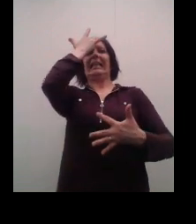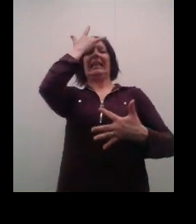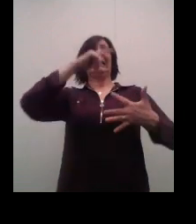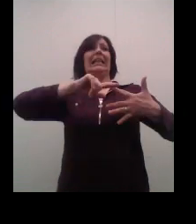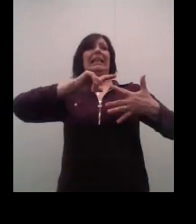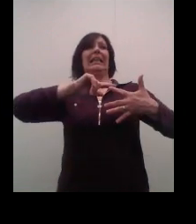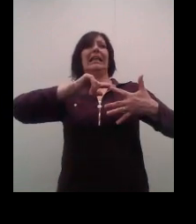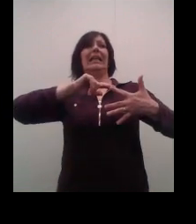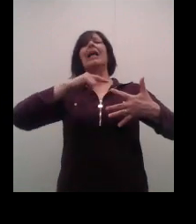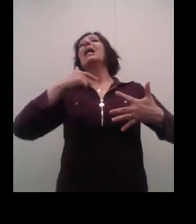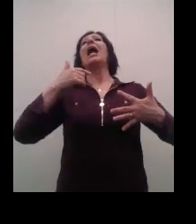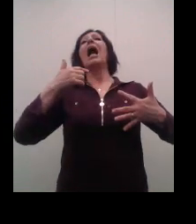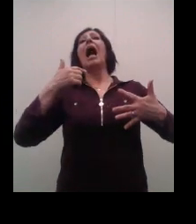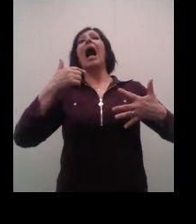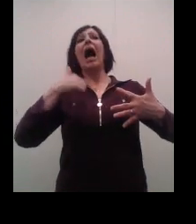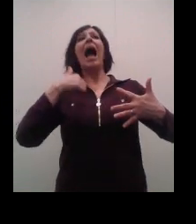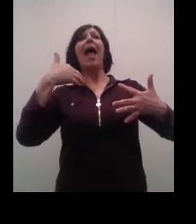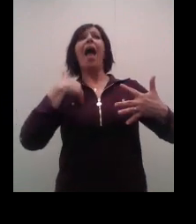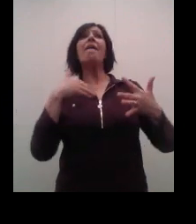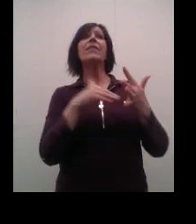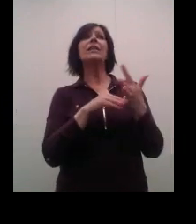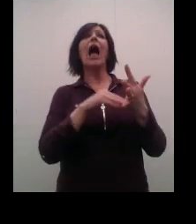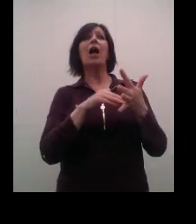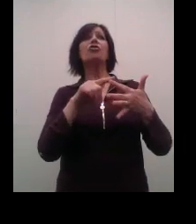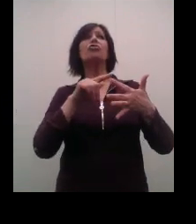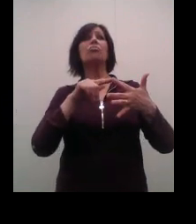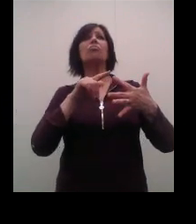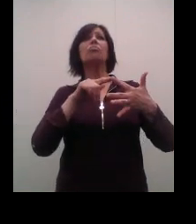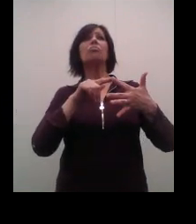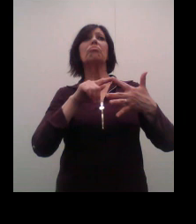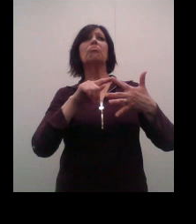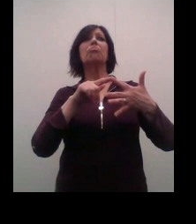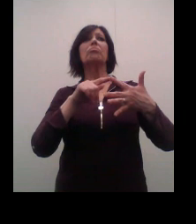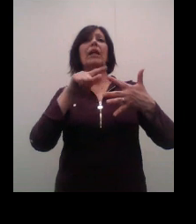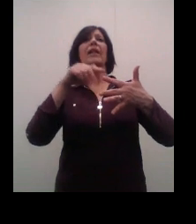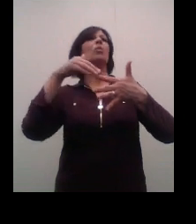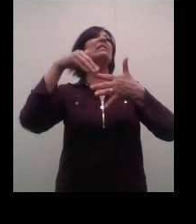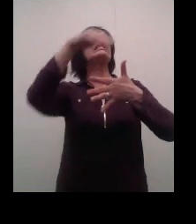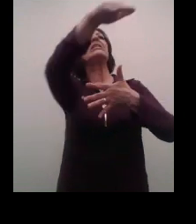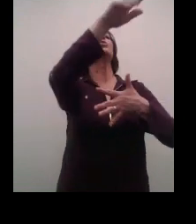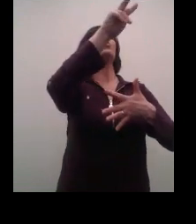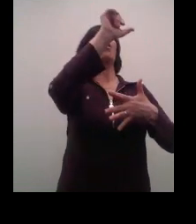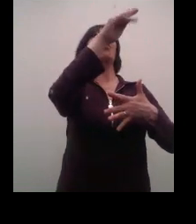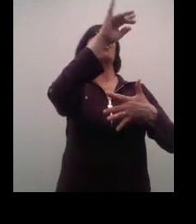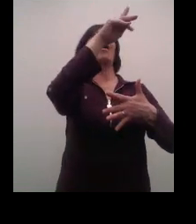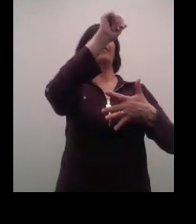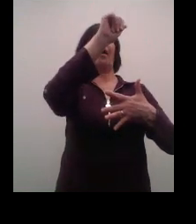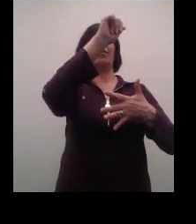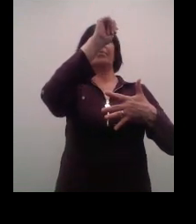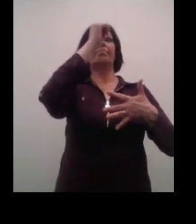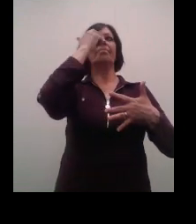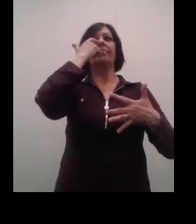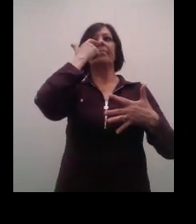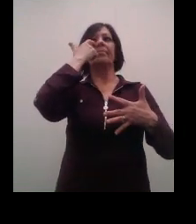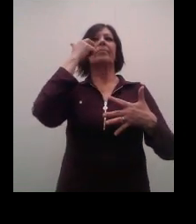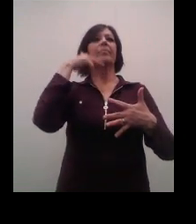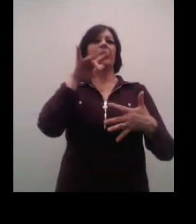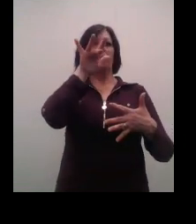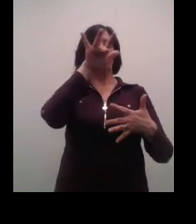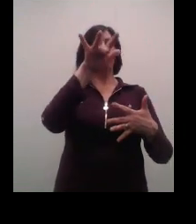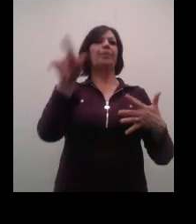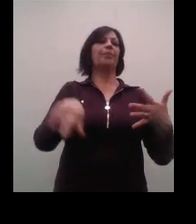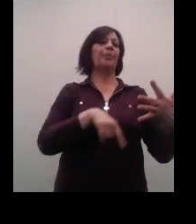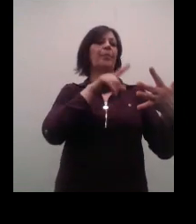COVID-19 symptoms that have a primary care provider. They'll be referred to Kaleida. They'll get linked in exactly by pressing that